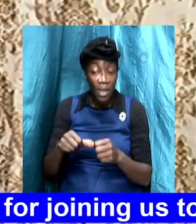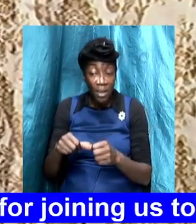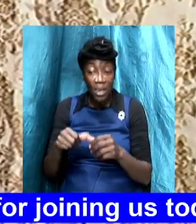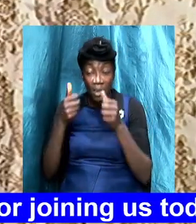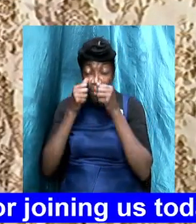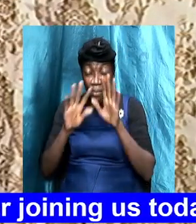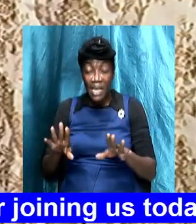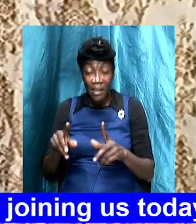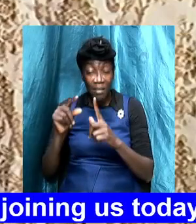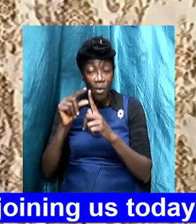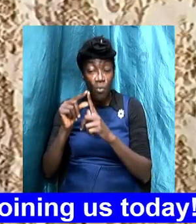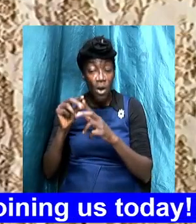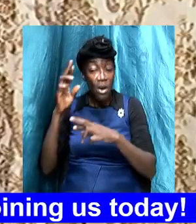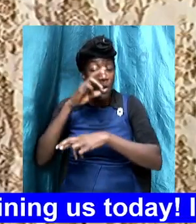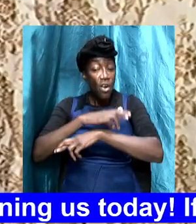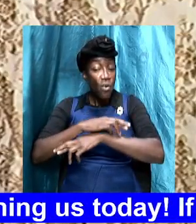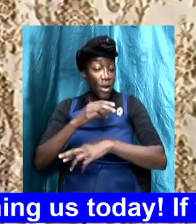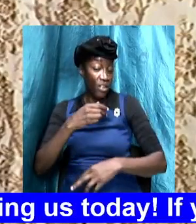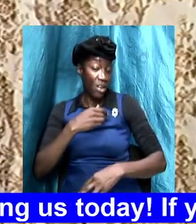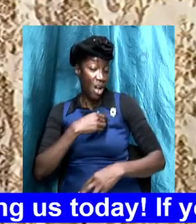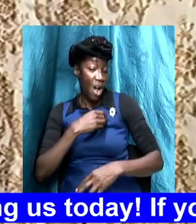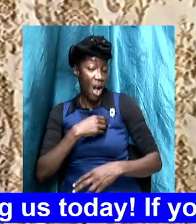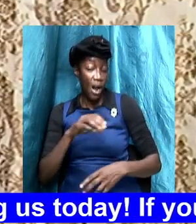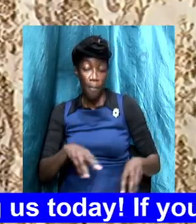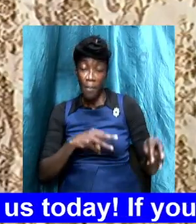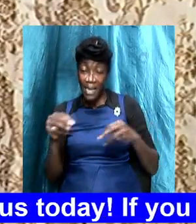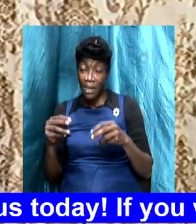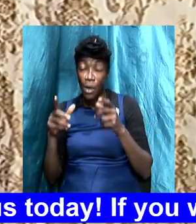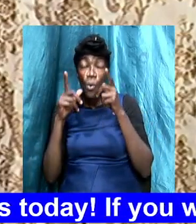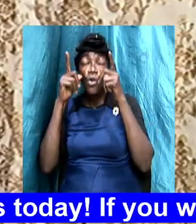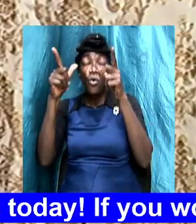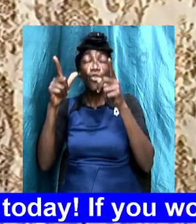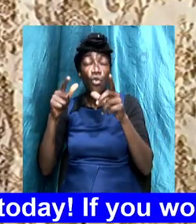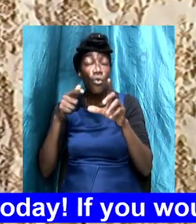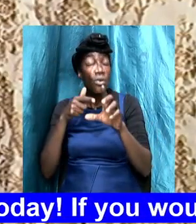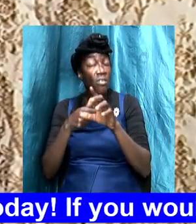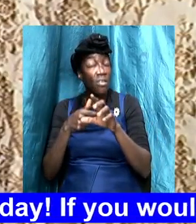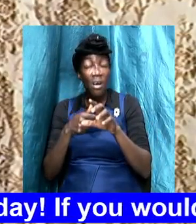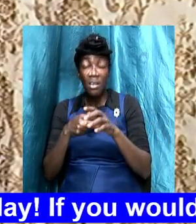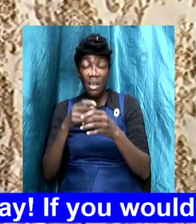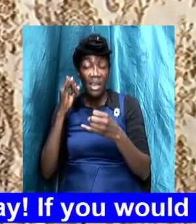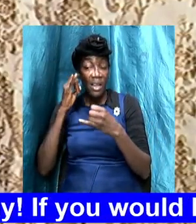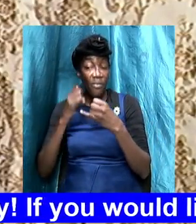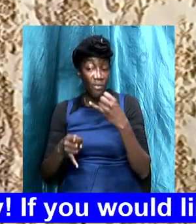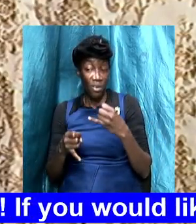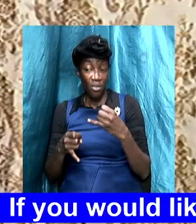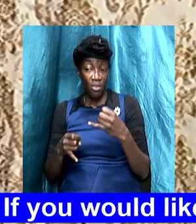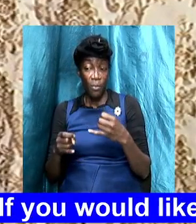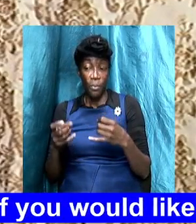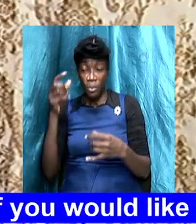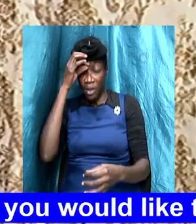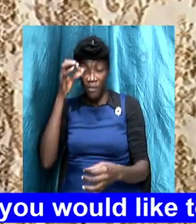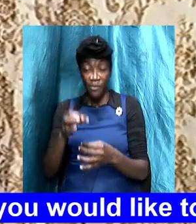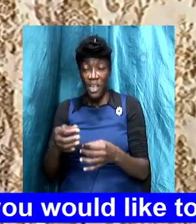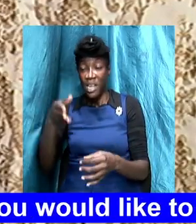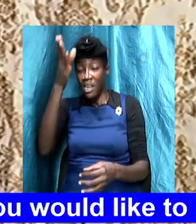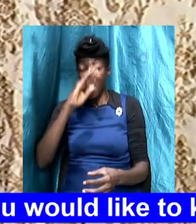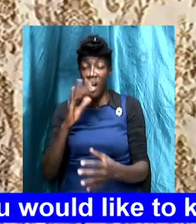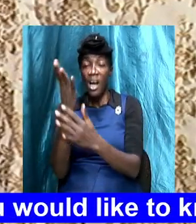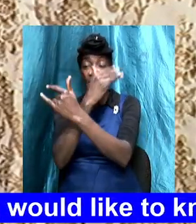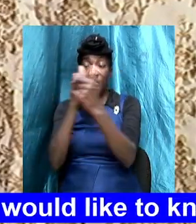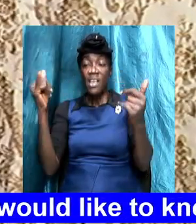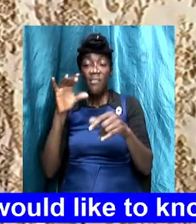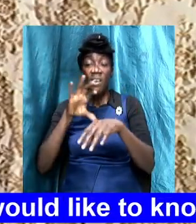heart mightily as we look to you, who is the author and the finisher of our faith, the God of heaven and earth. Jesus is your